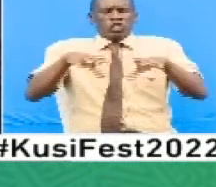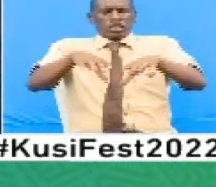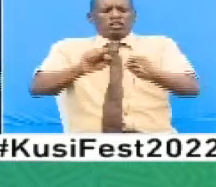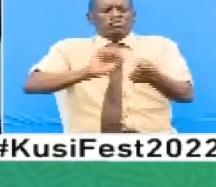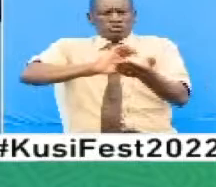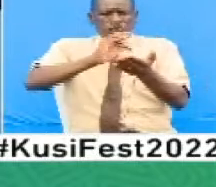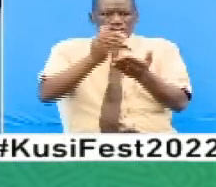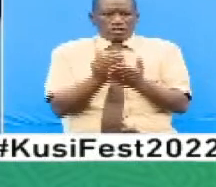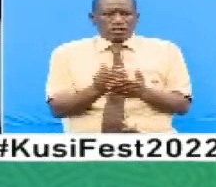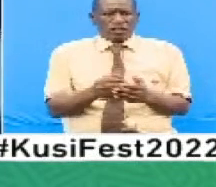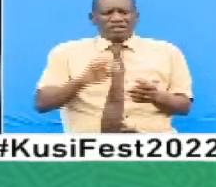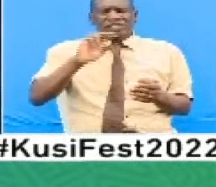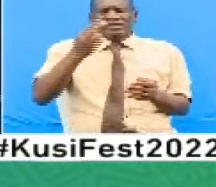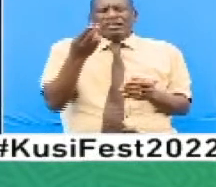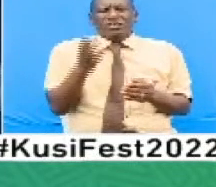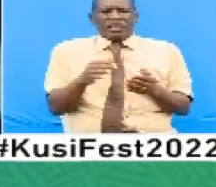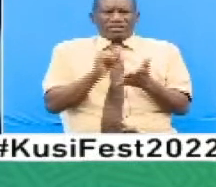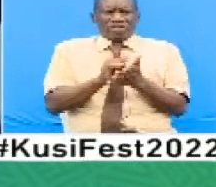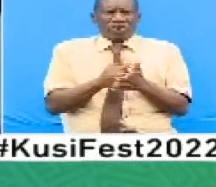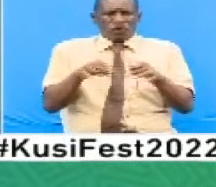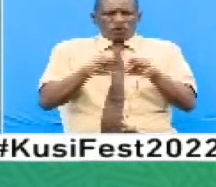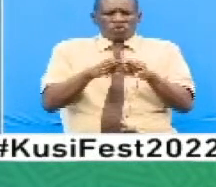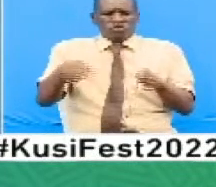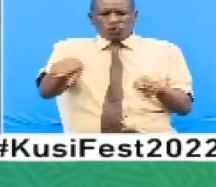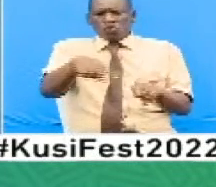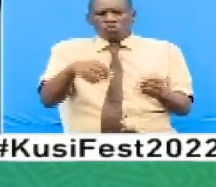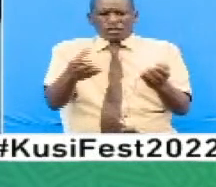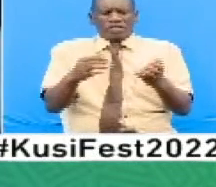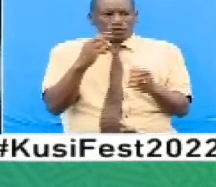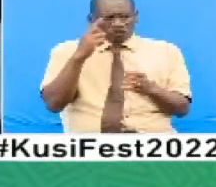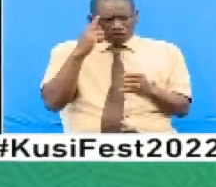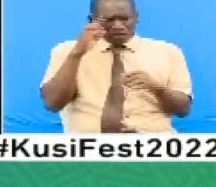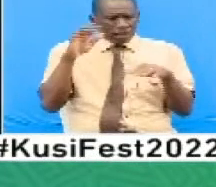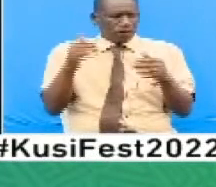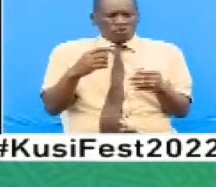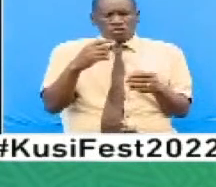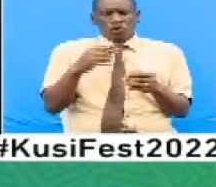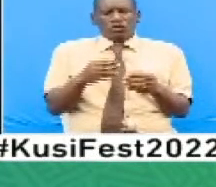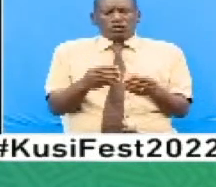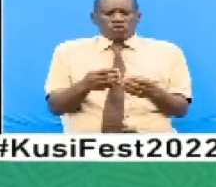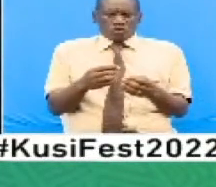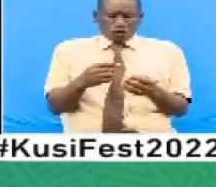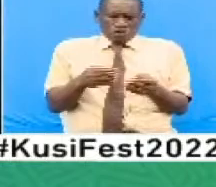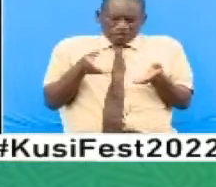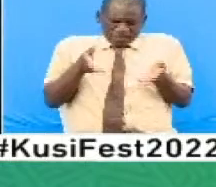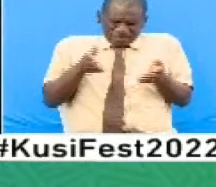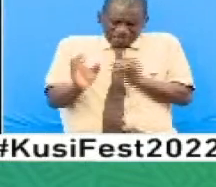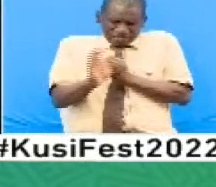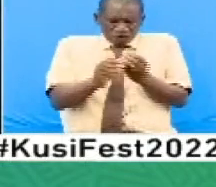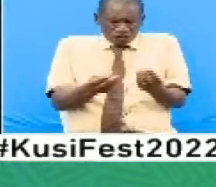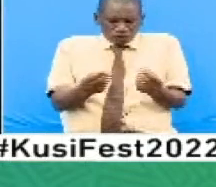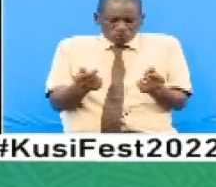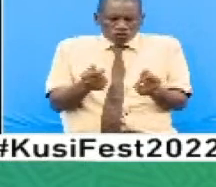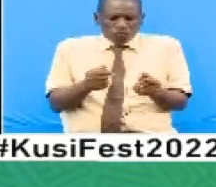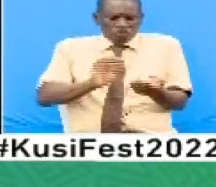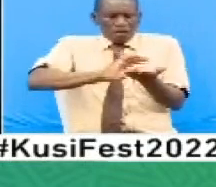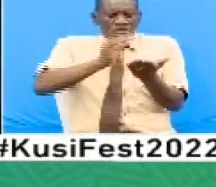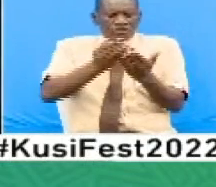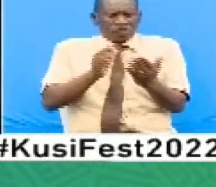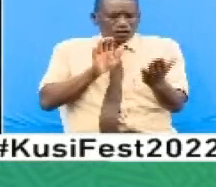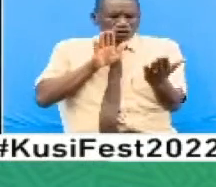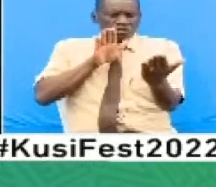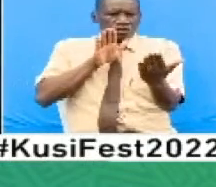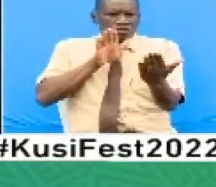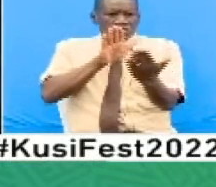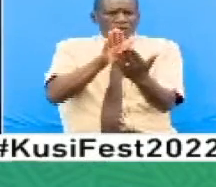funding. The second thing is we also need to think about homegrown solutions from a funding perspective and use